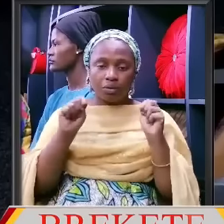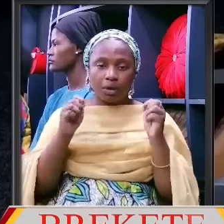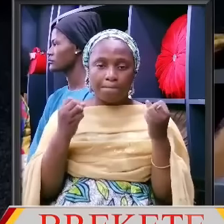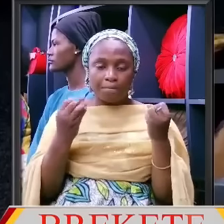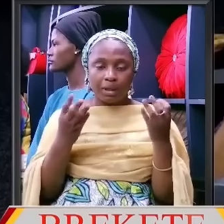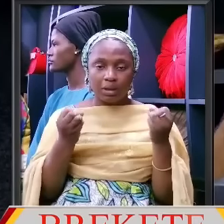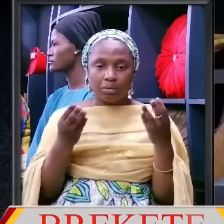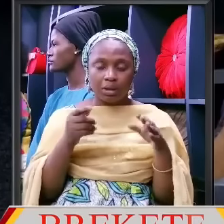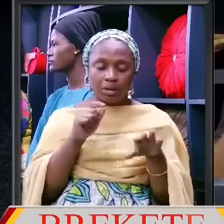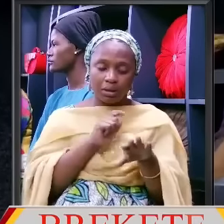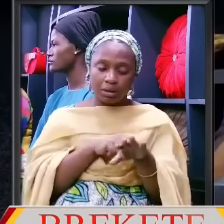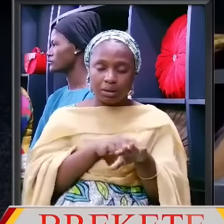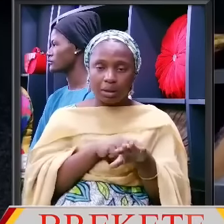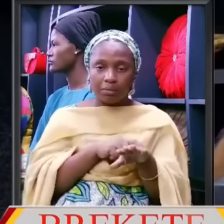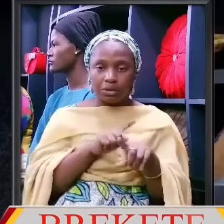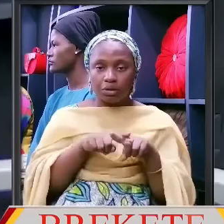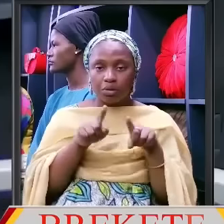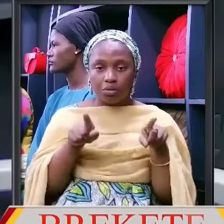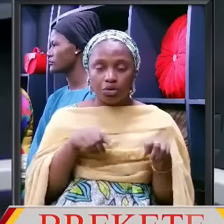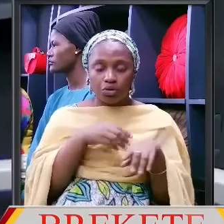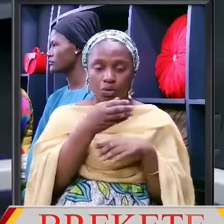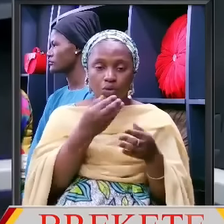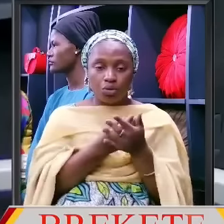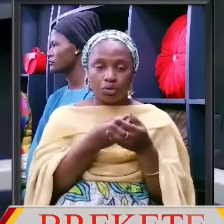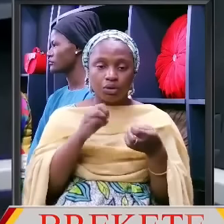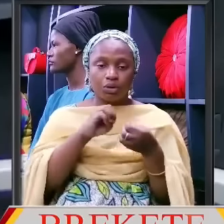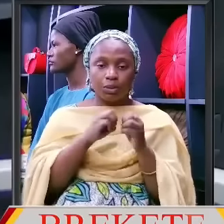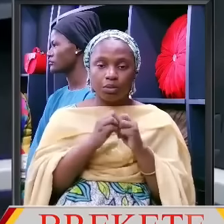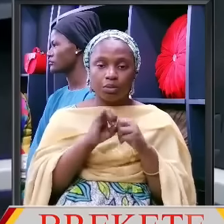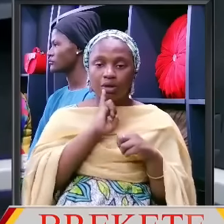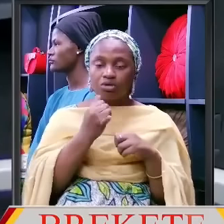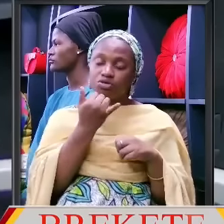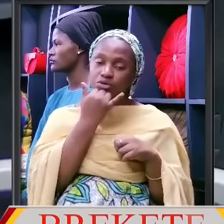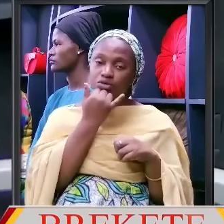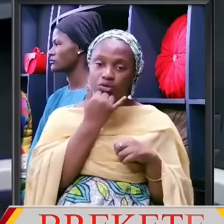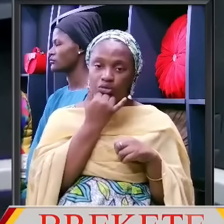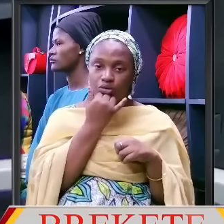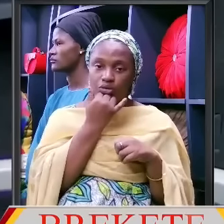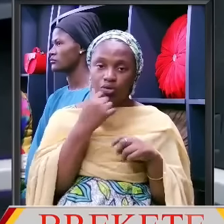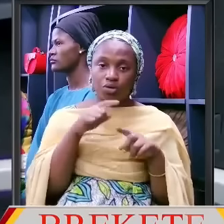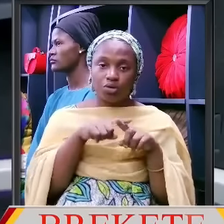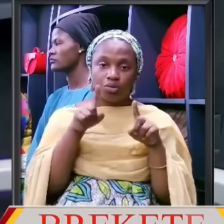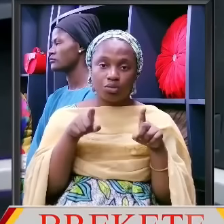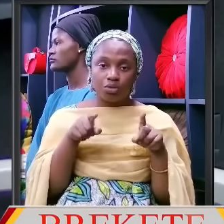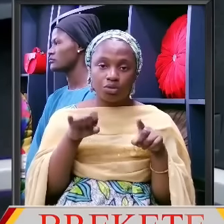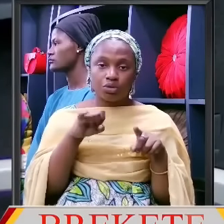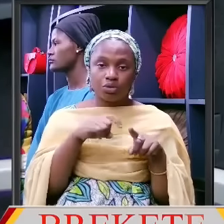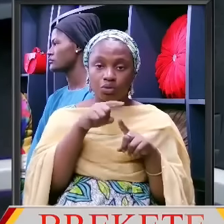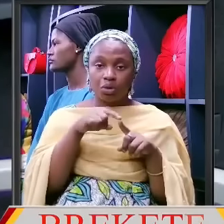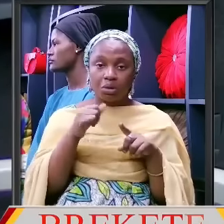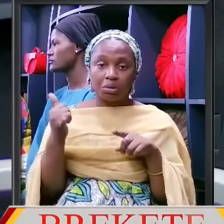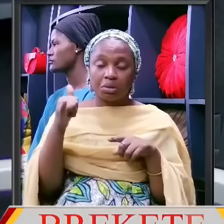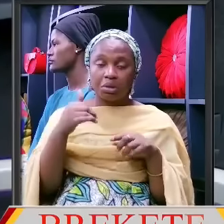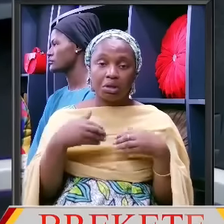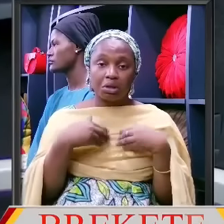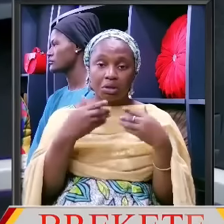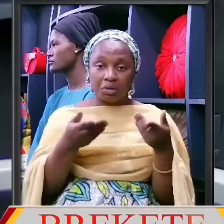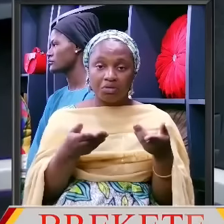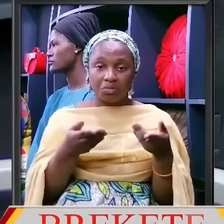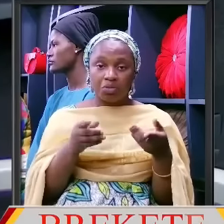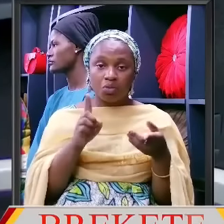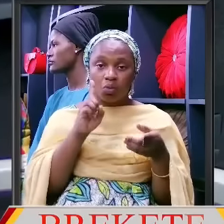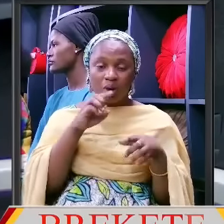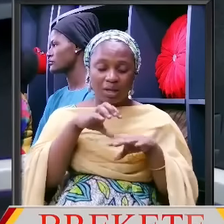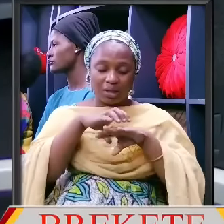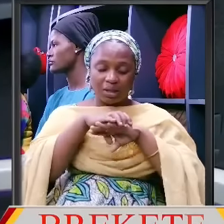Nigerian numbers, no one they go. They can't give me one in England number. As I called, first one, that one claims say